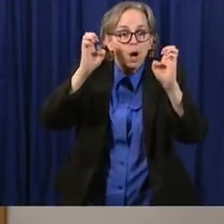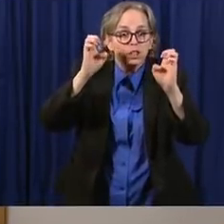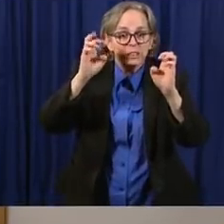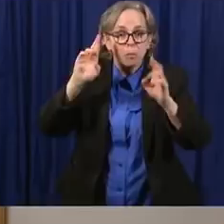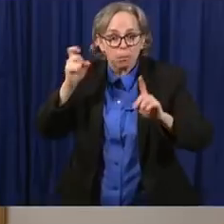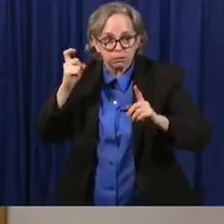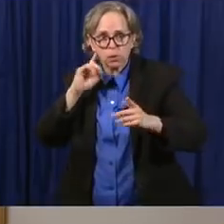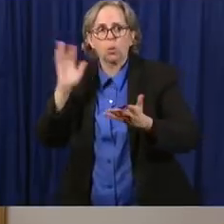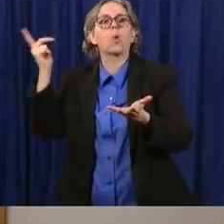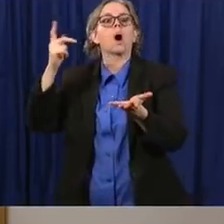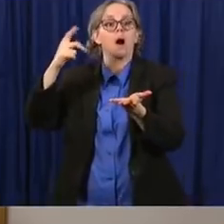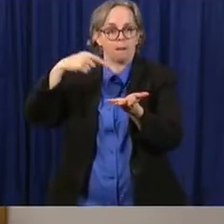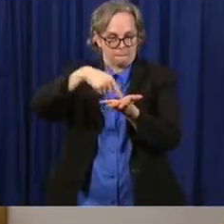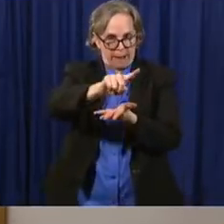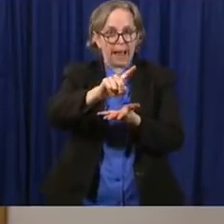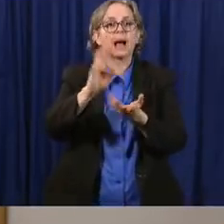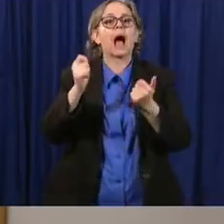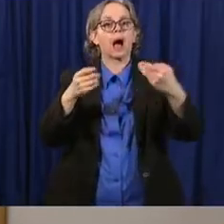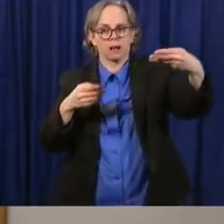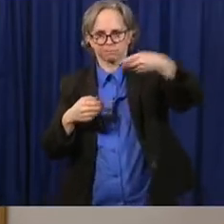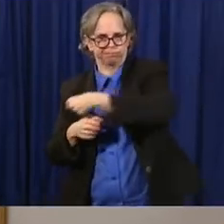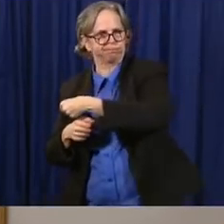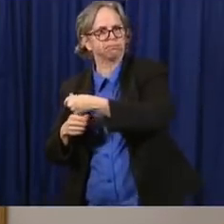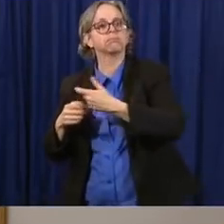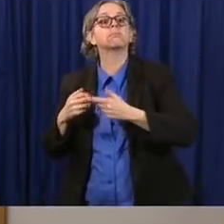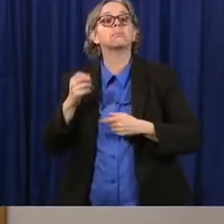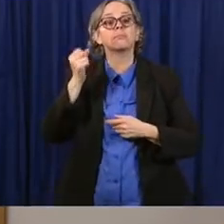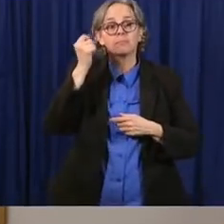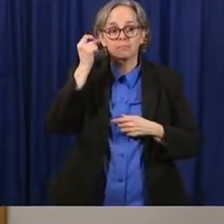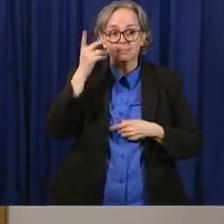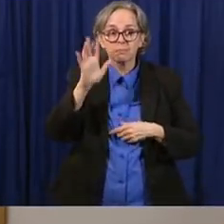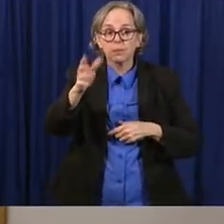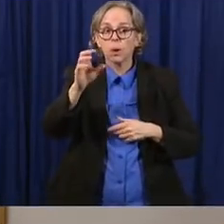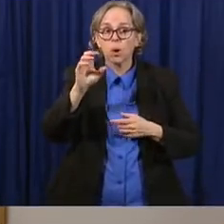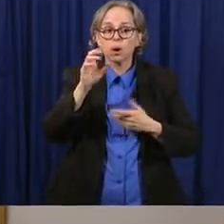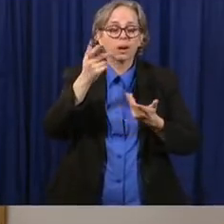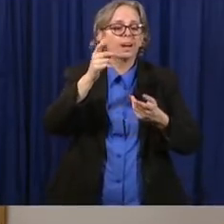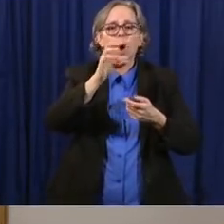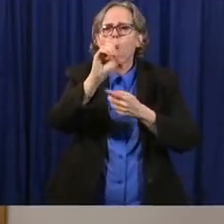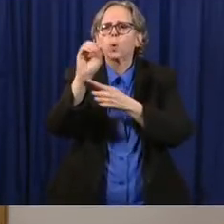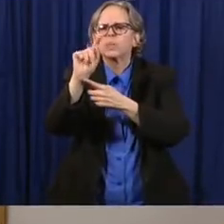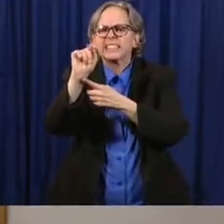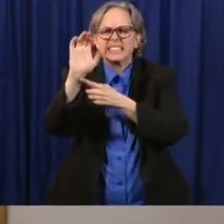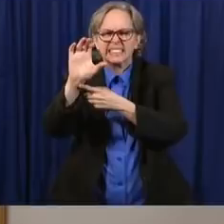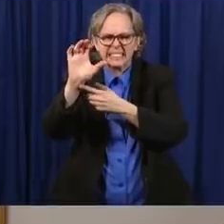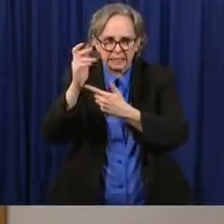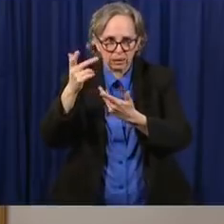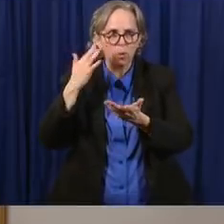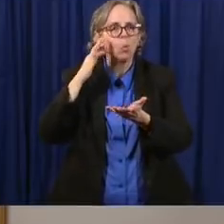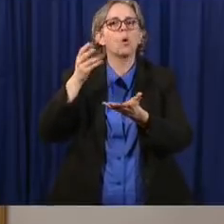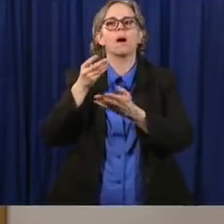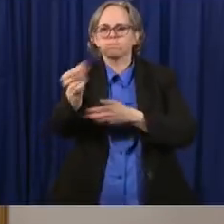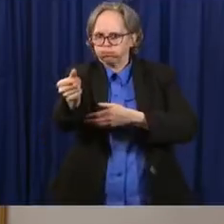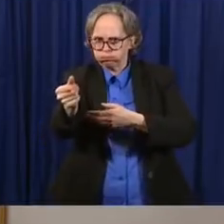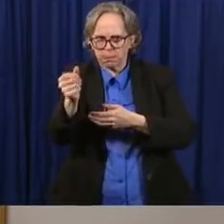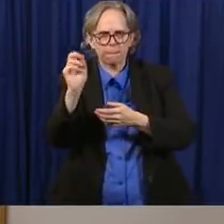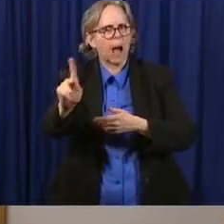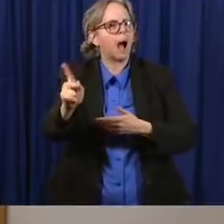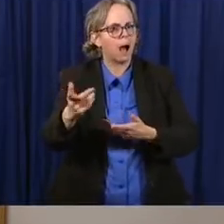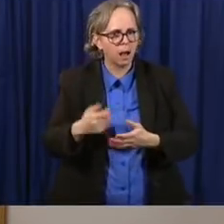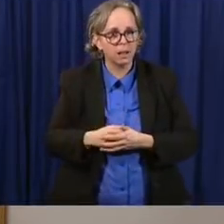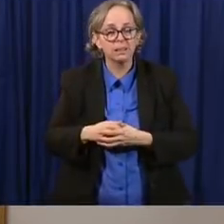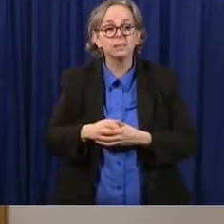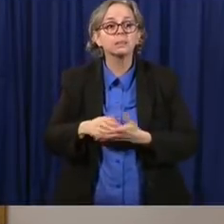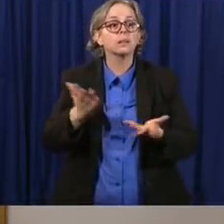prescription will also be reimbursed. Member copays will be waived. This is for all